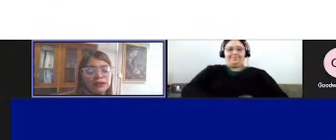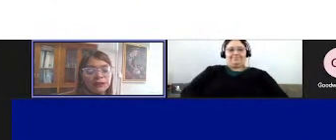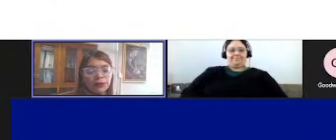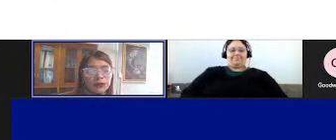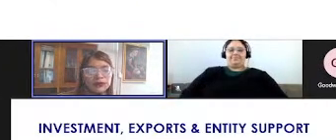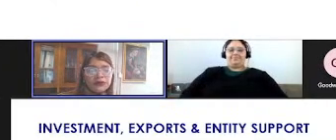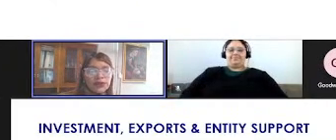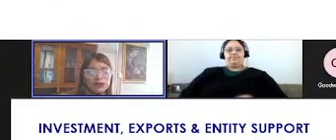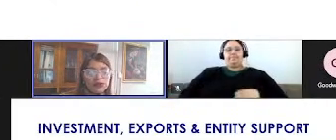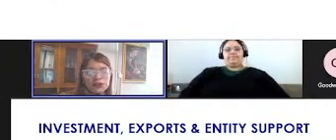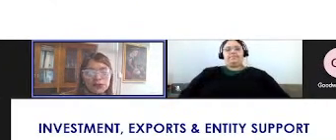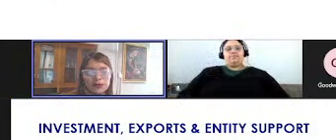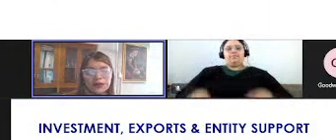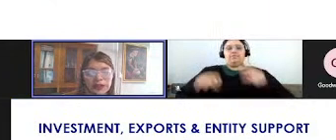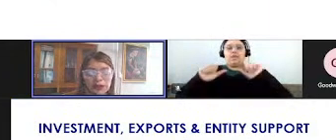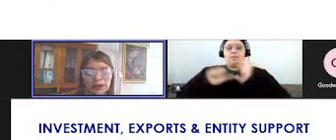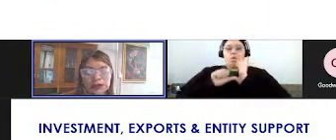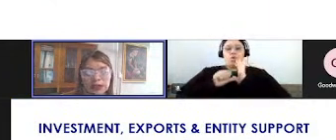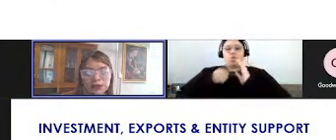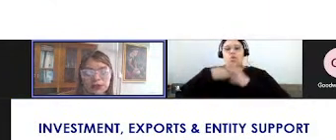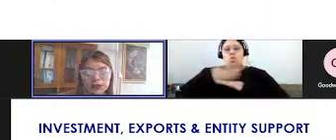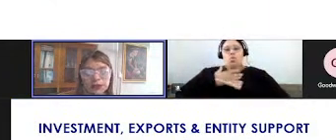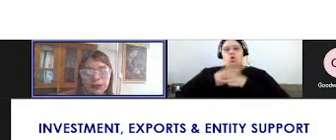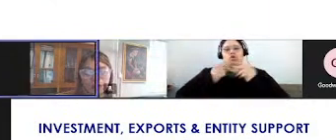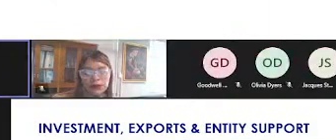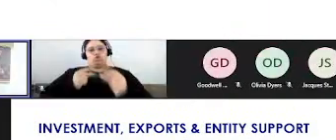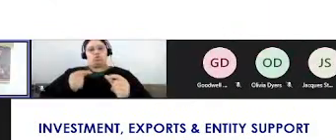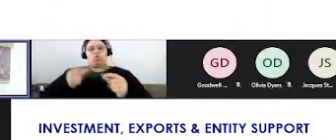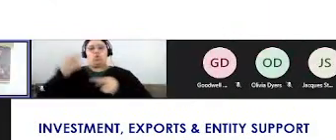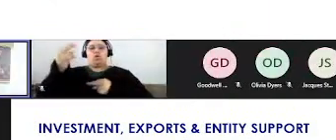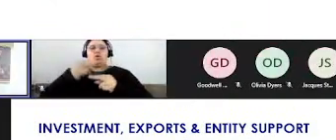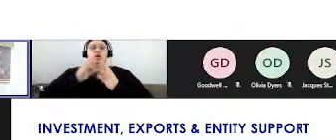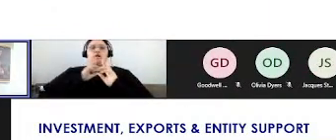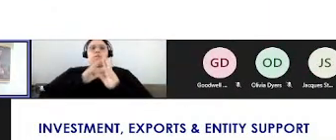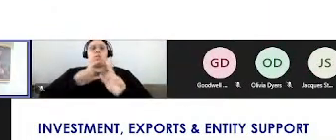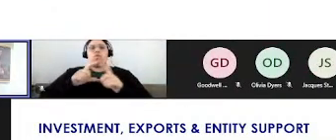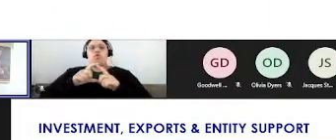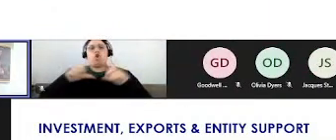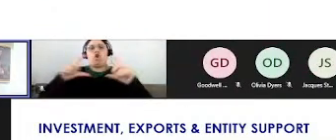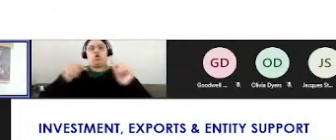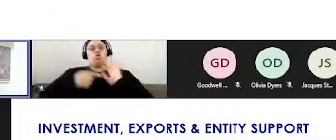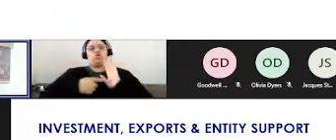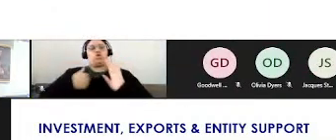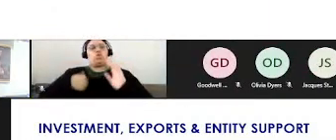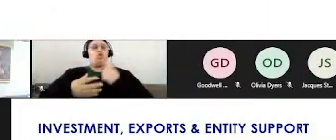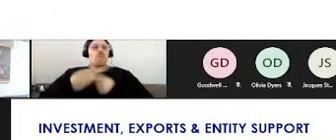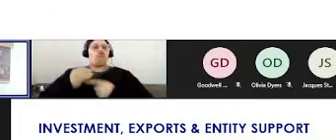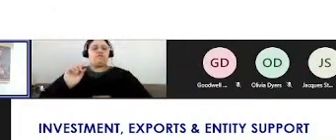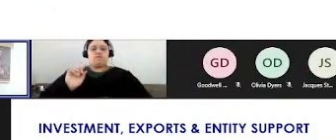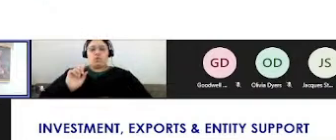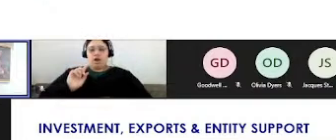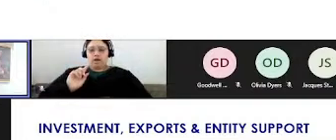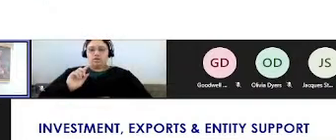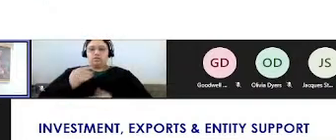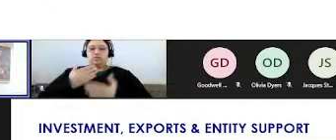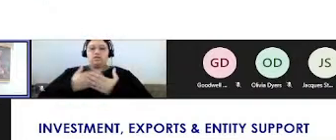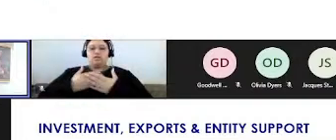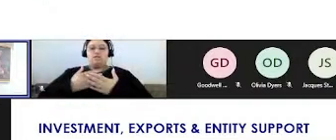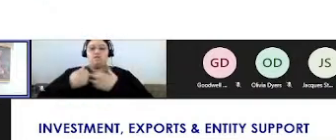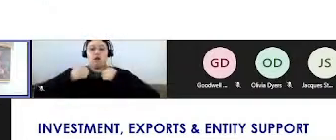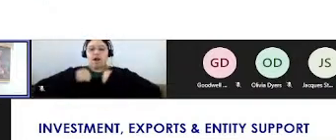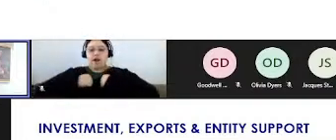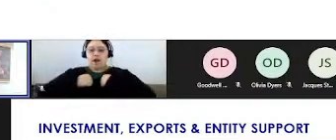I think it's important for us to just do a very quick snapshot or report card in terms of what we've achieved with regard to